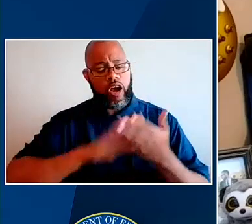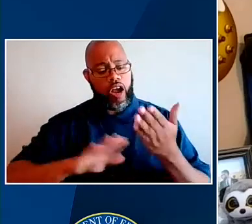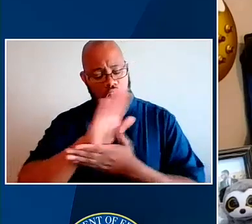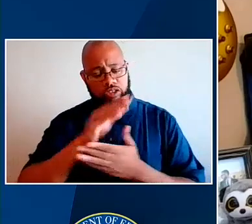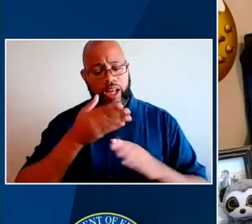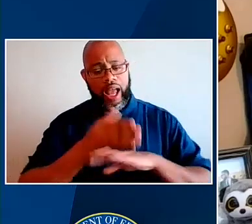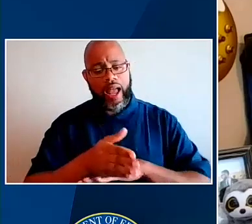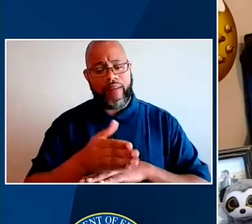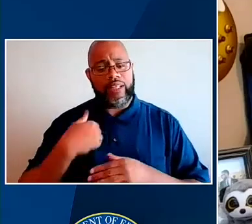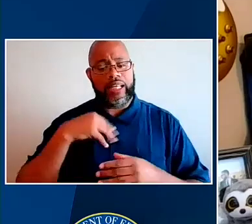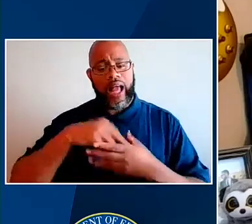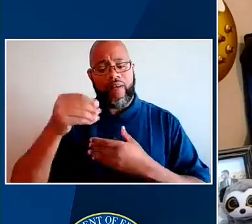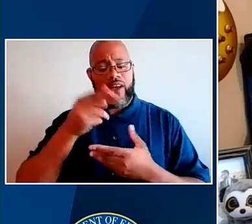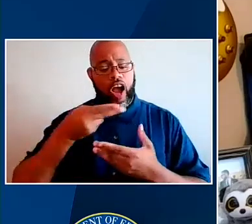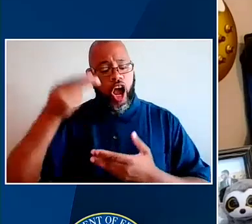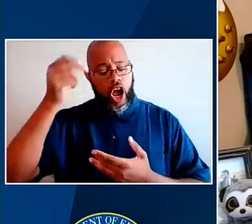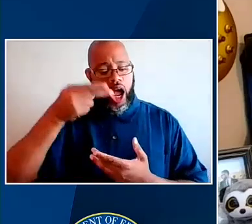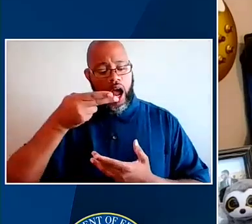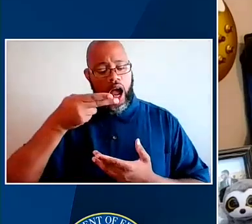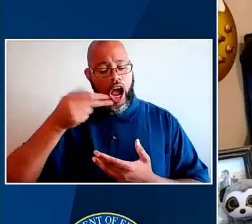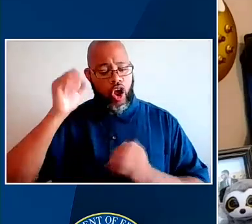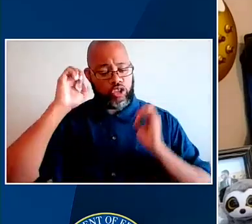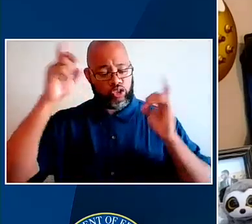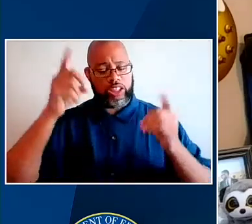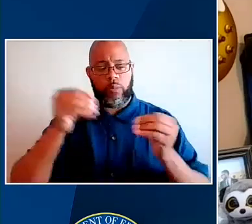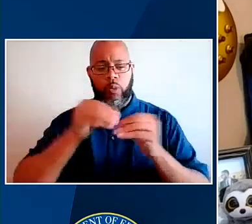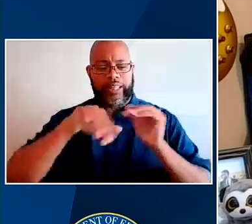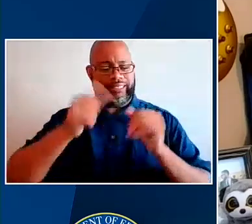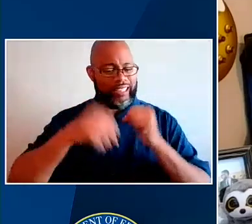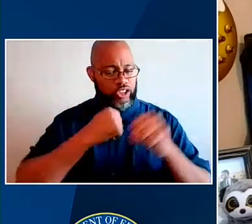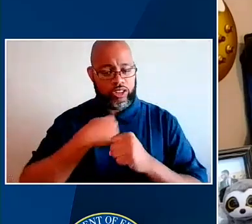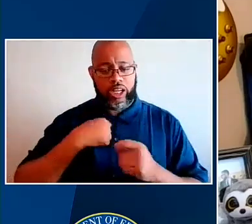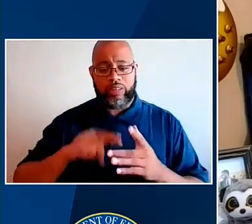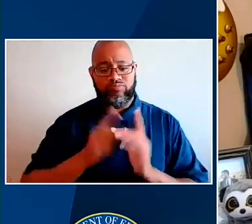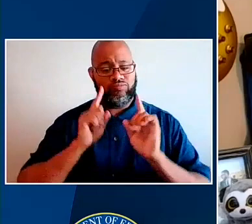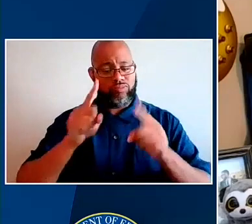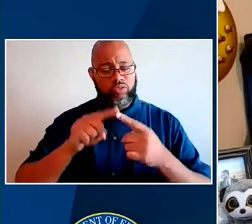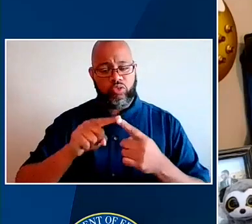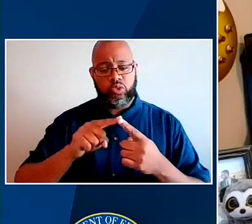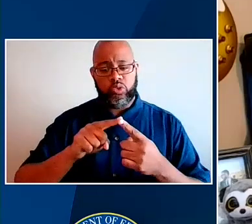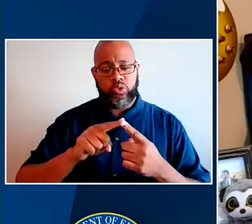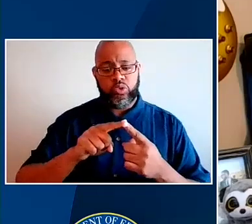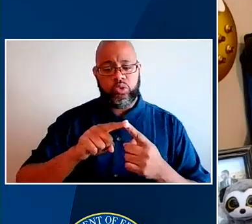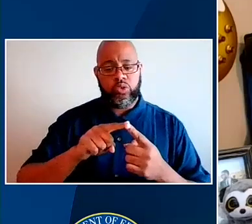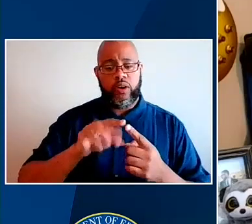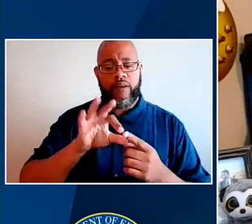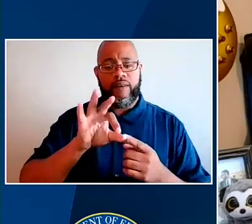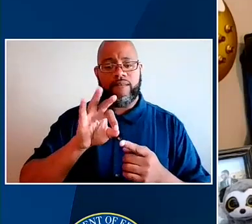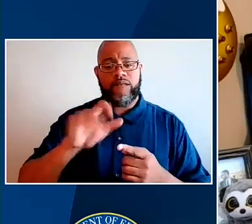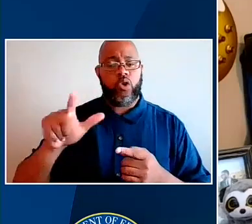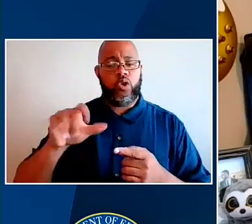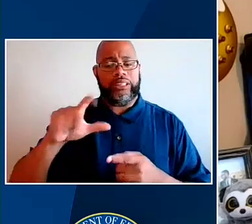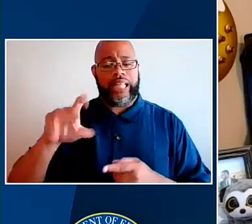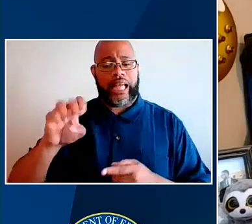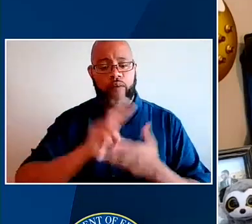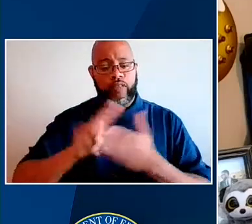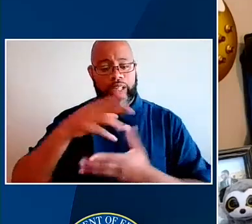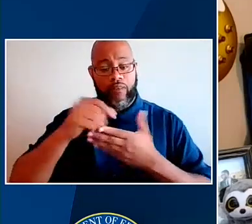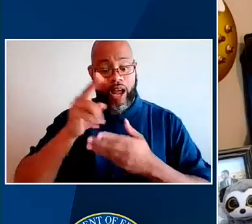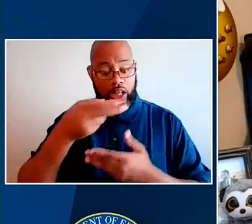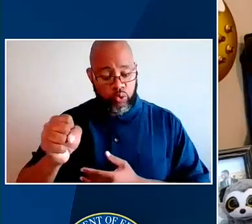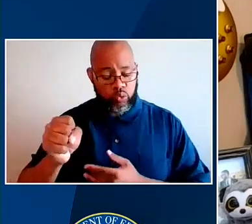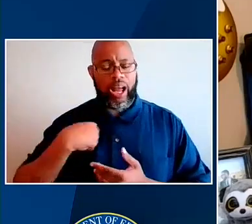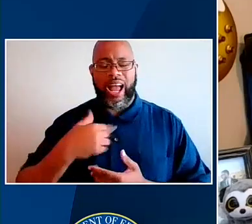after having been out of higher education for more than a decade. I initially attended Full Sail University right out of high school, where I had a very